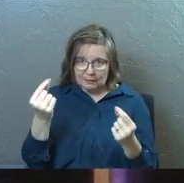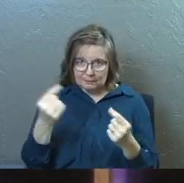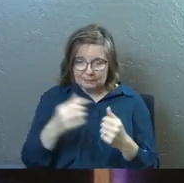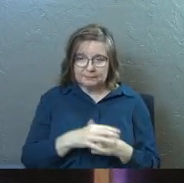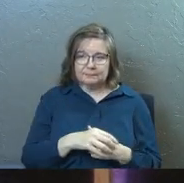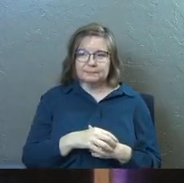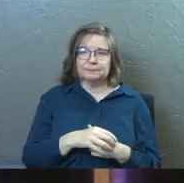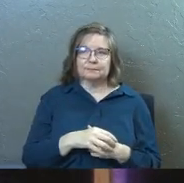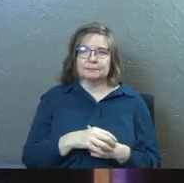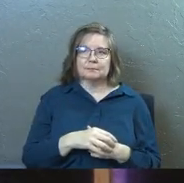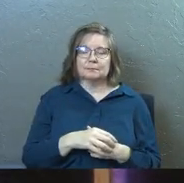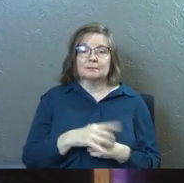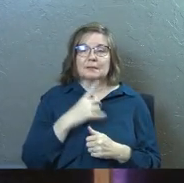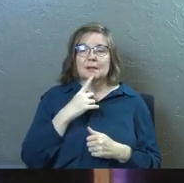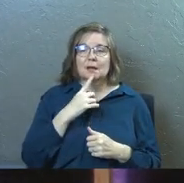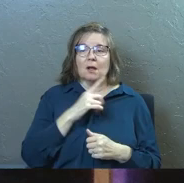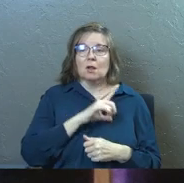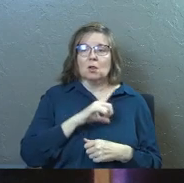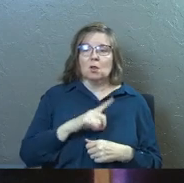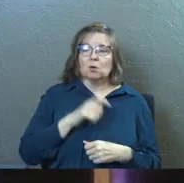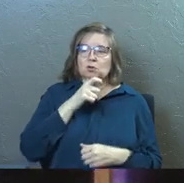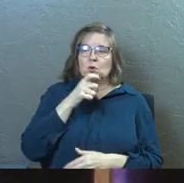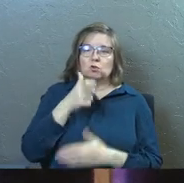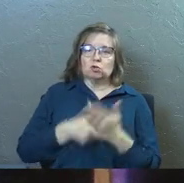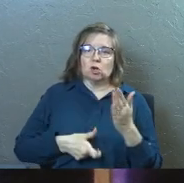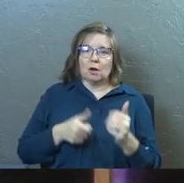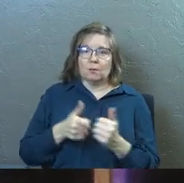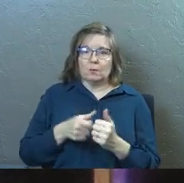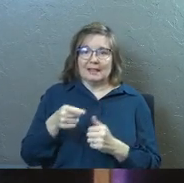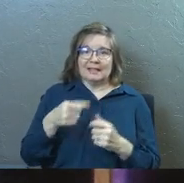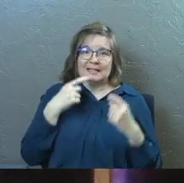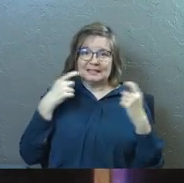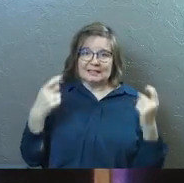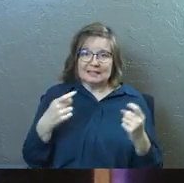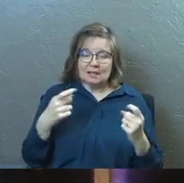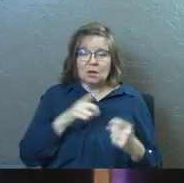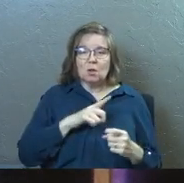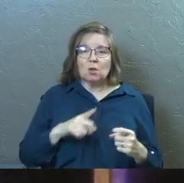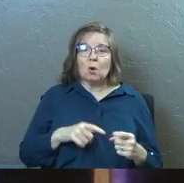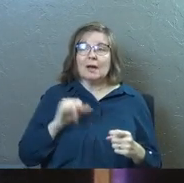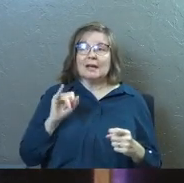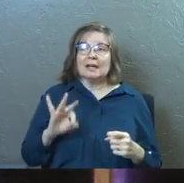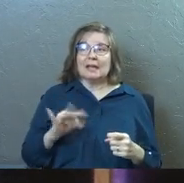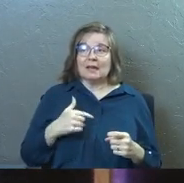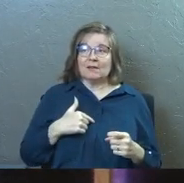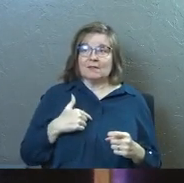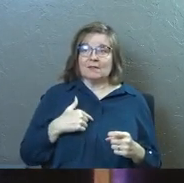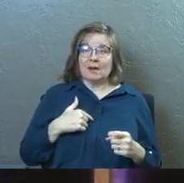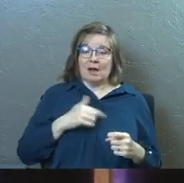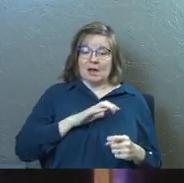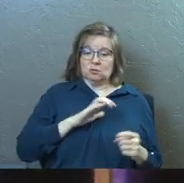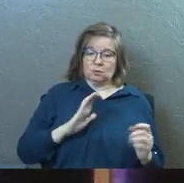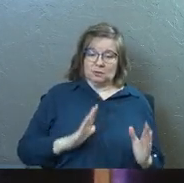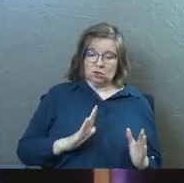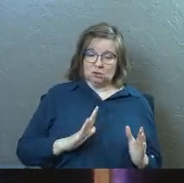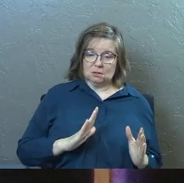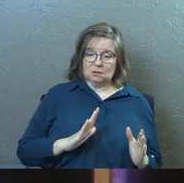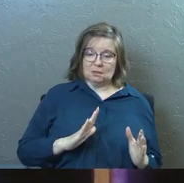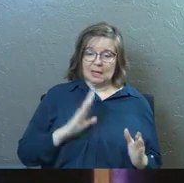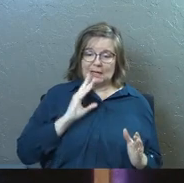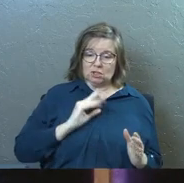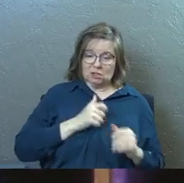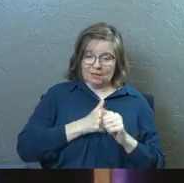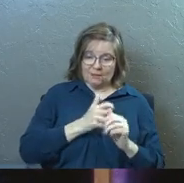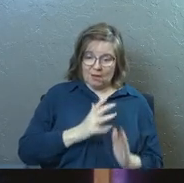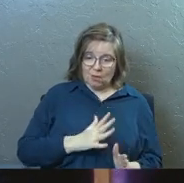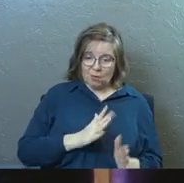doing. He says, Lord, don't charge them with this sin. Lord, if I as a Christian, as a